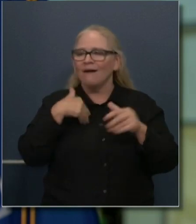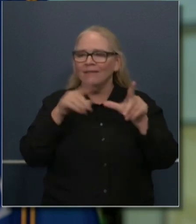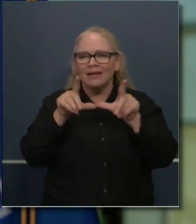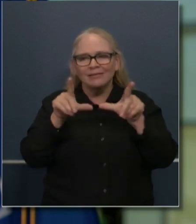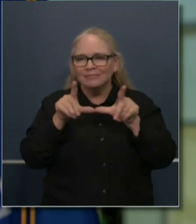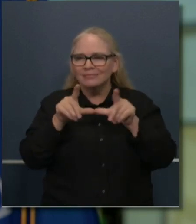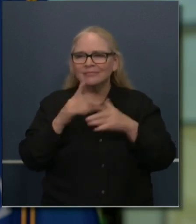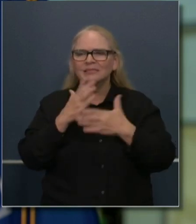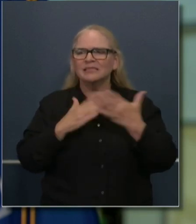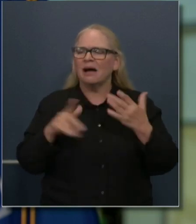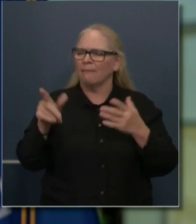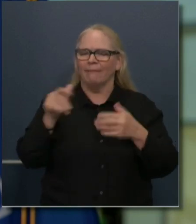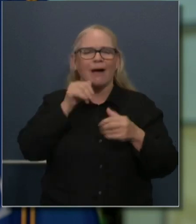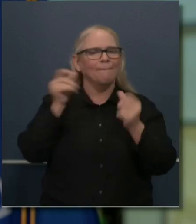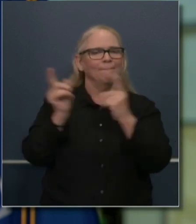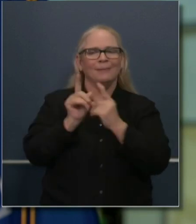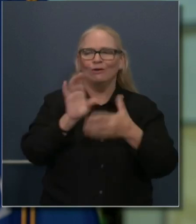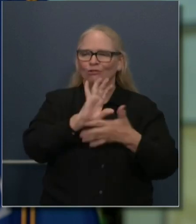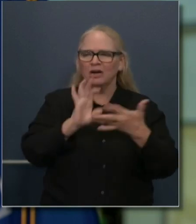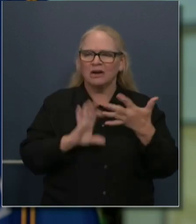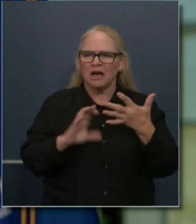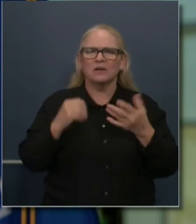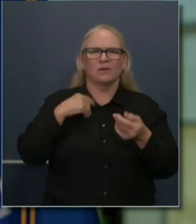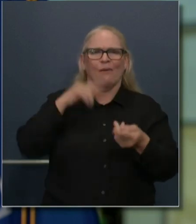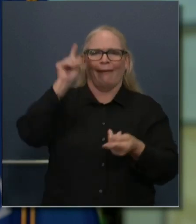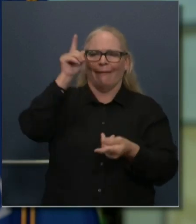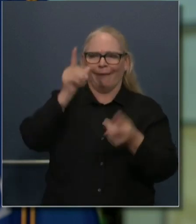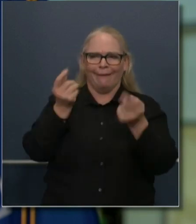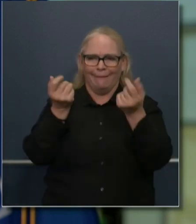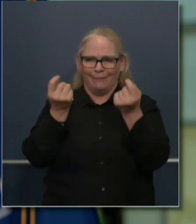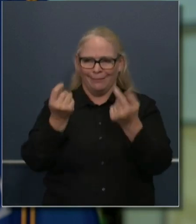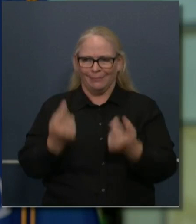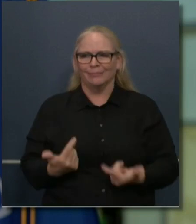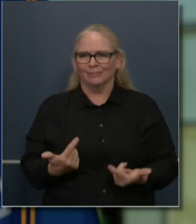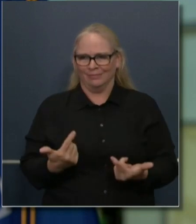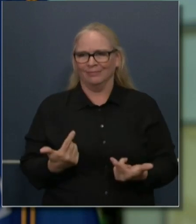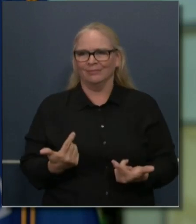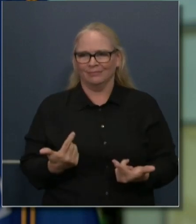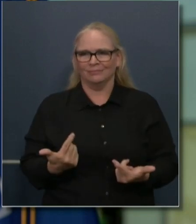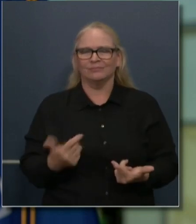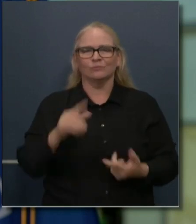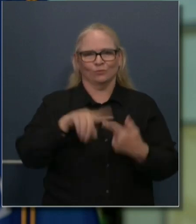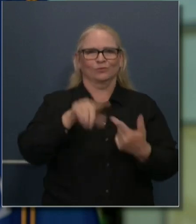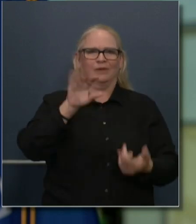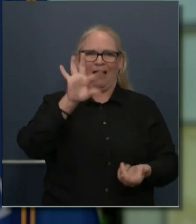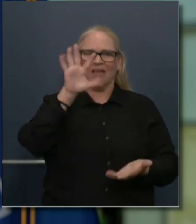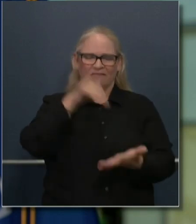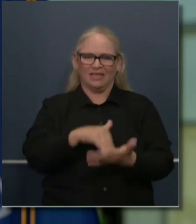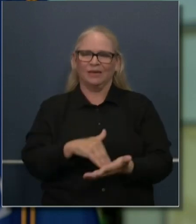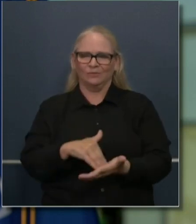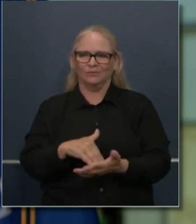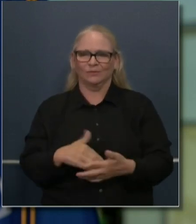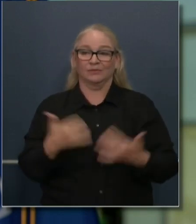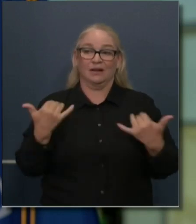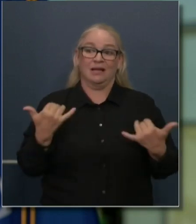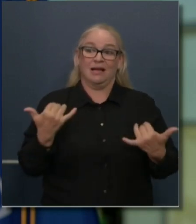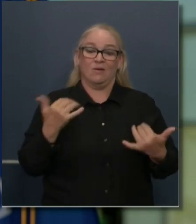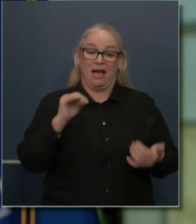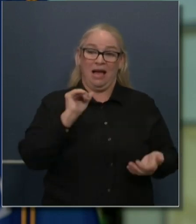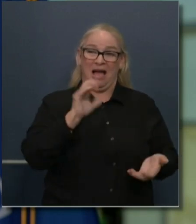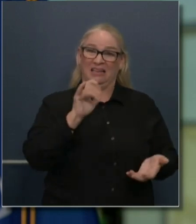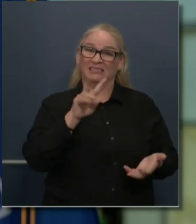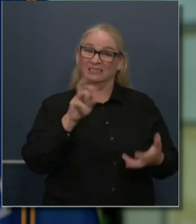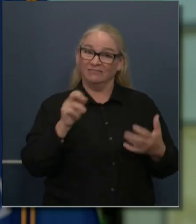Roughly 35,000, as you suggest, did. Not all of them active. We currently, and this I do know,